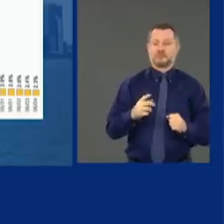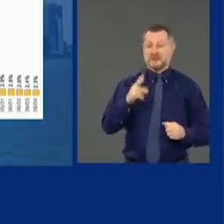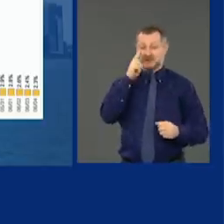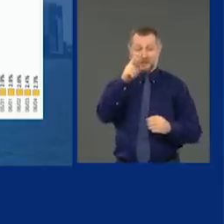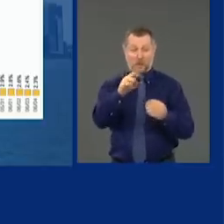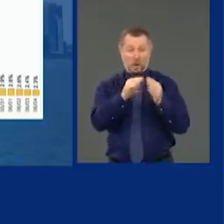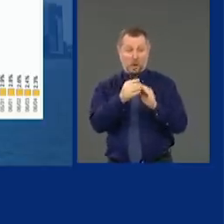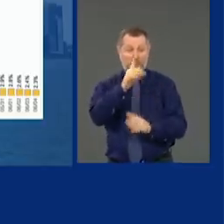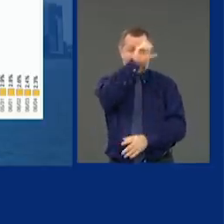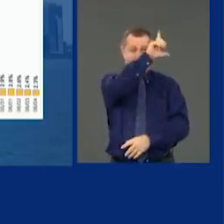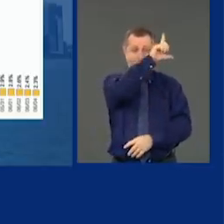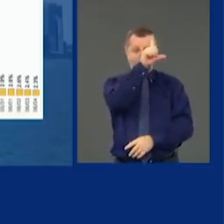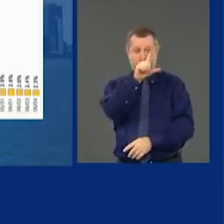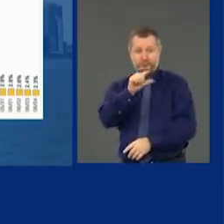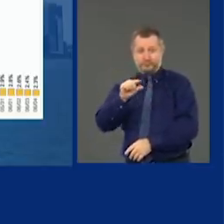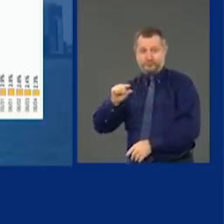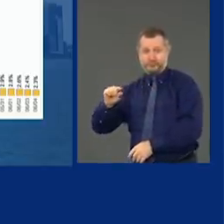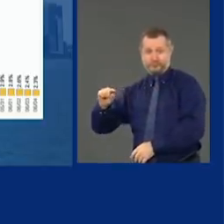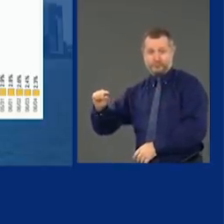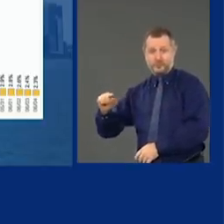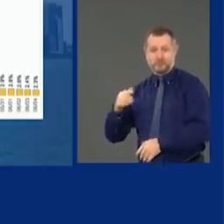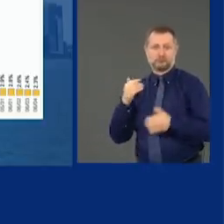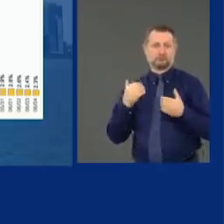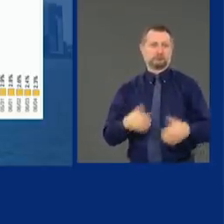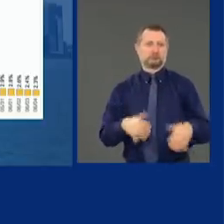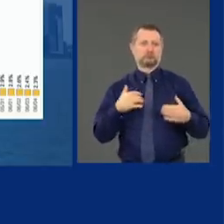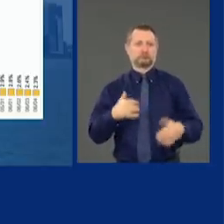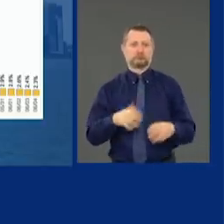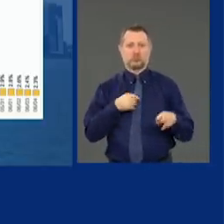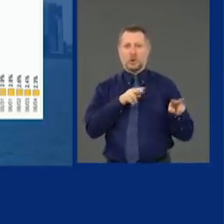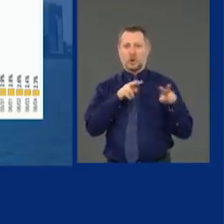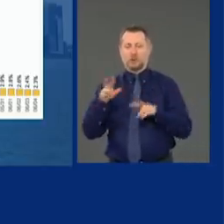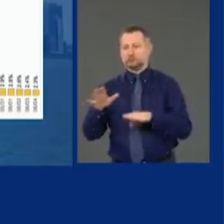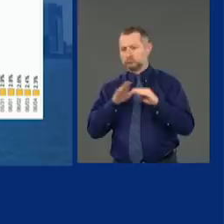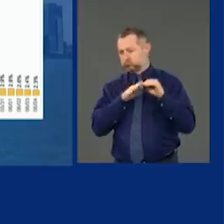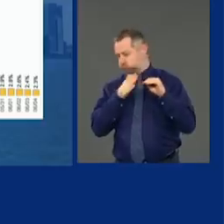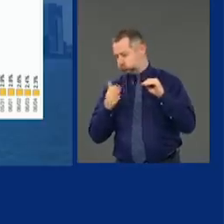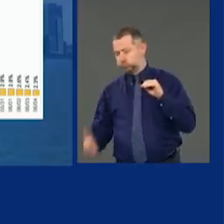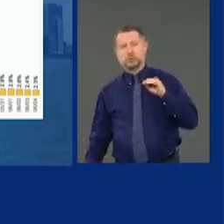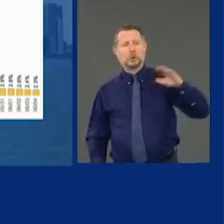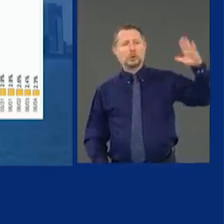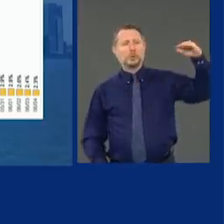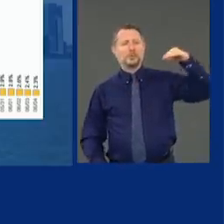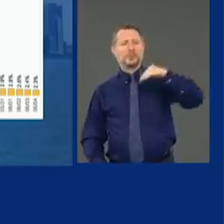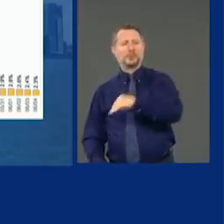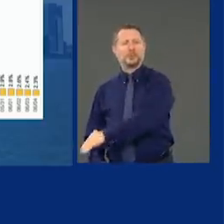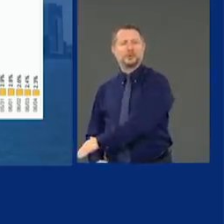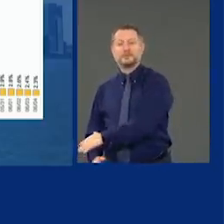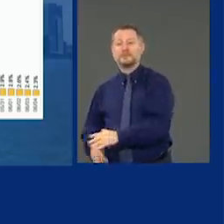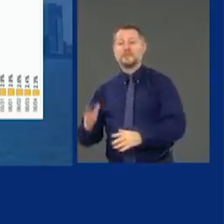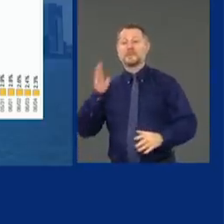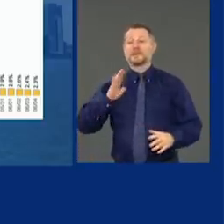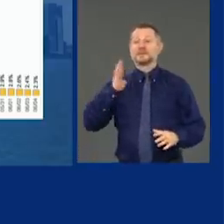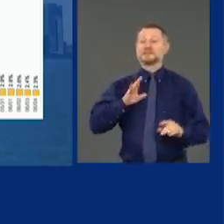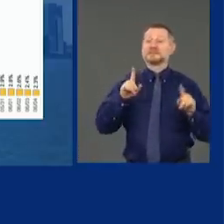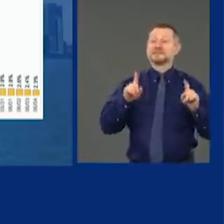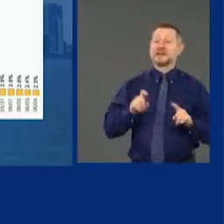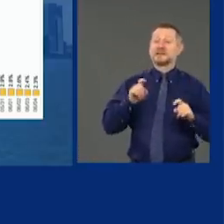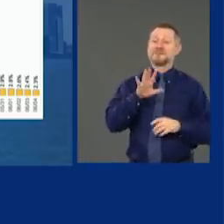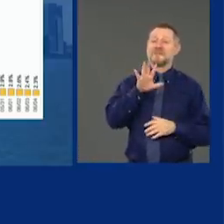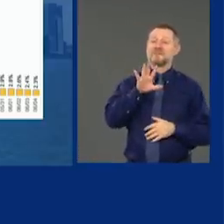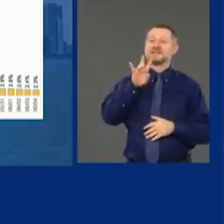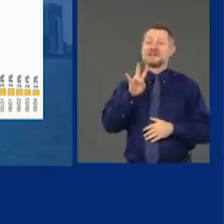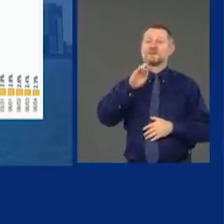New York City, they have dropped dramatically. They were at a high of positive testing